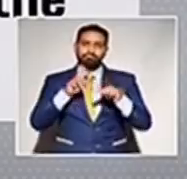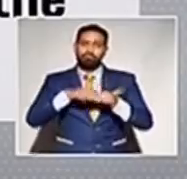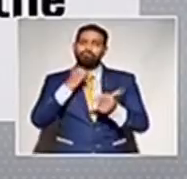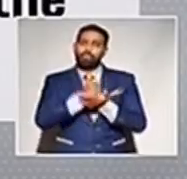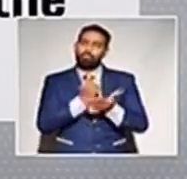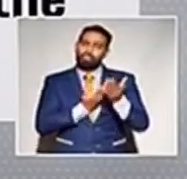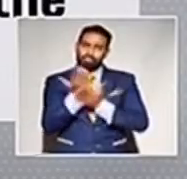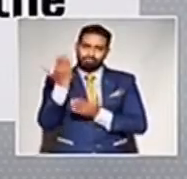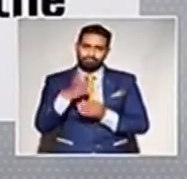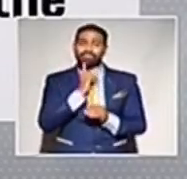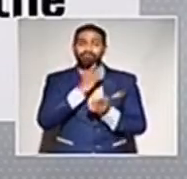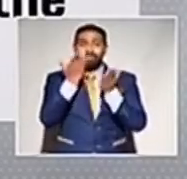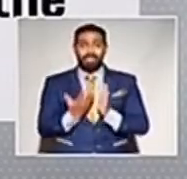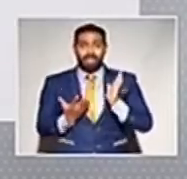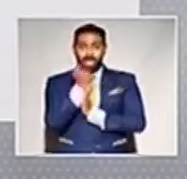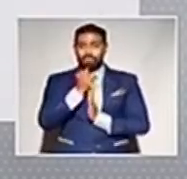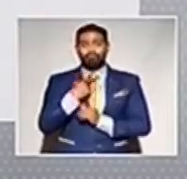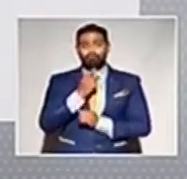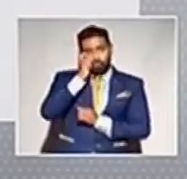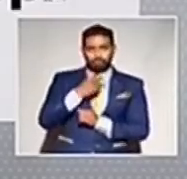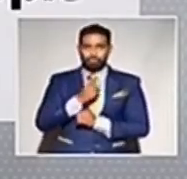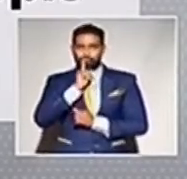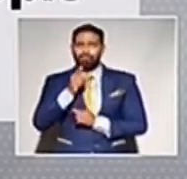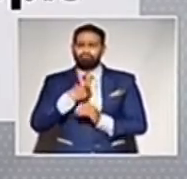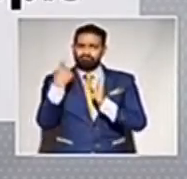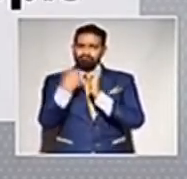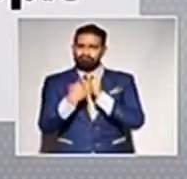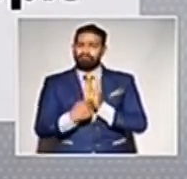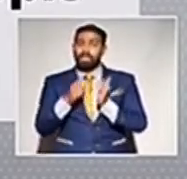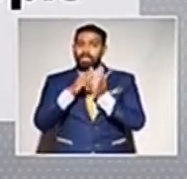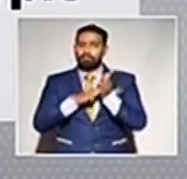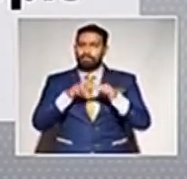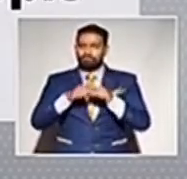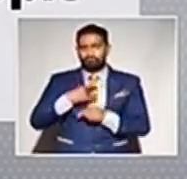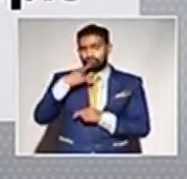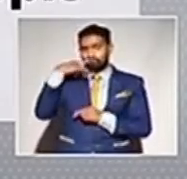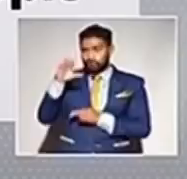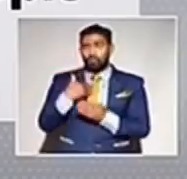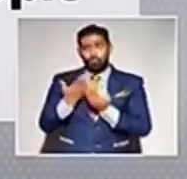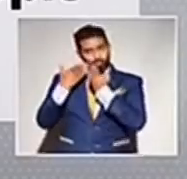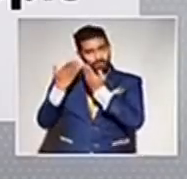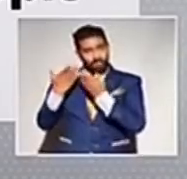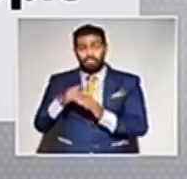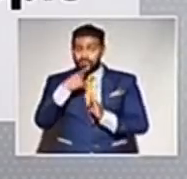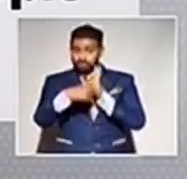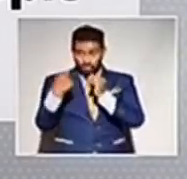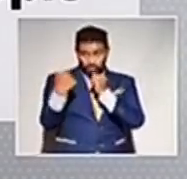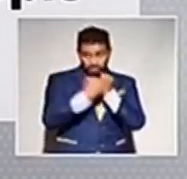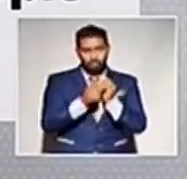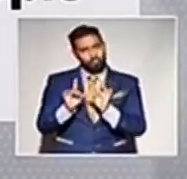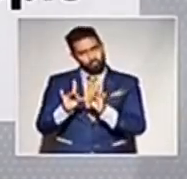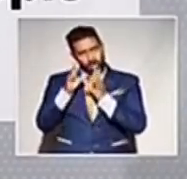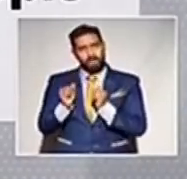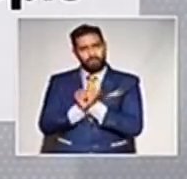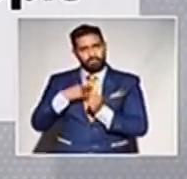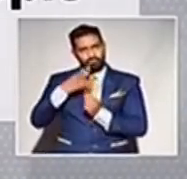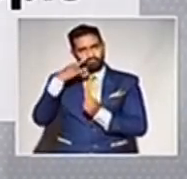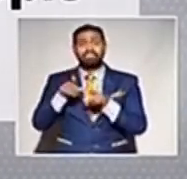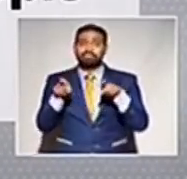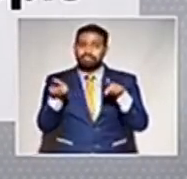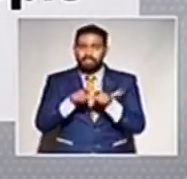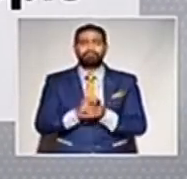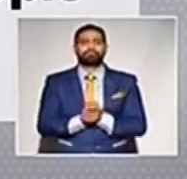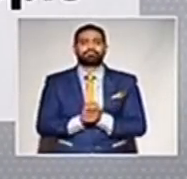several recommendations to the IMF. They include: assess the expected direct and indirect impacts of any adjustments on